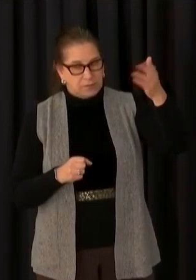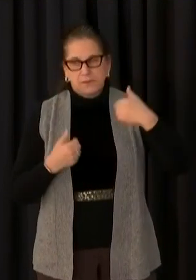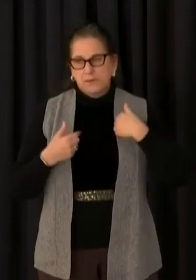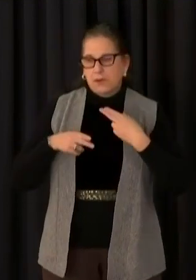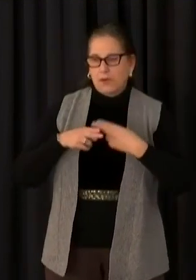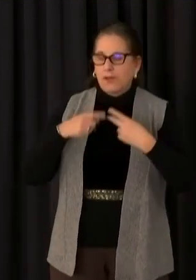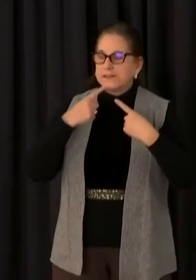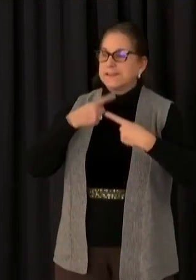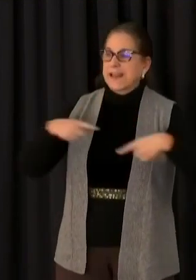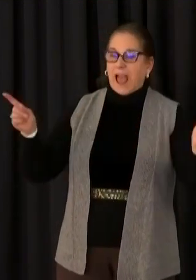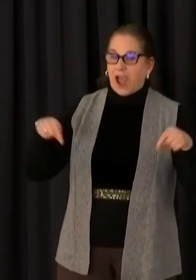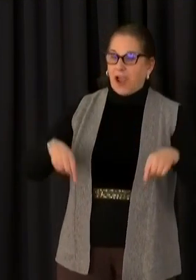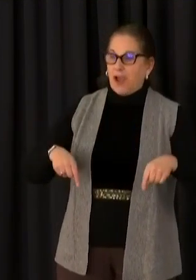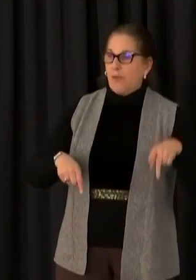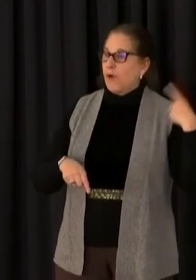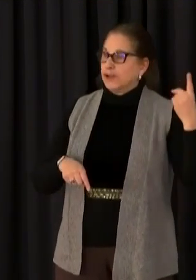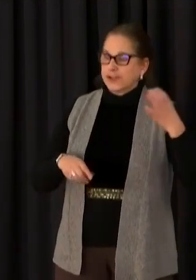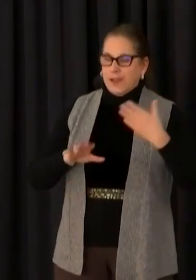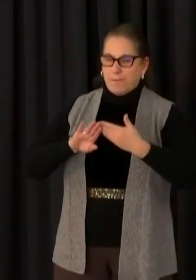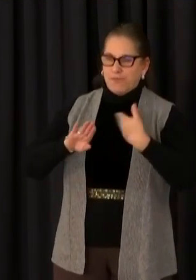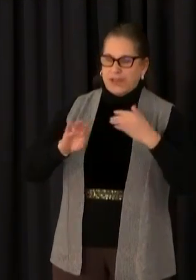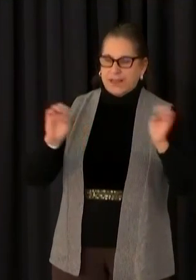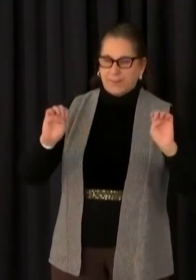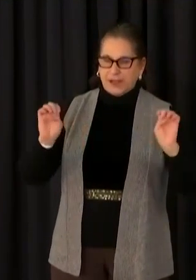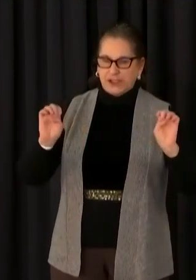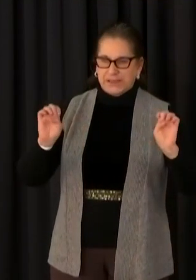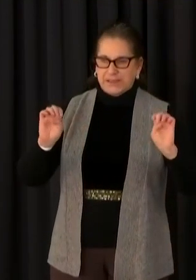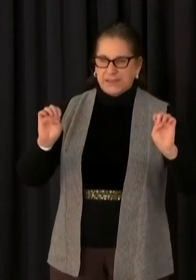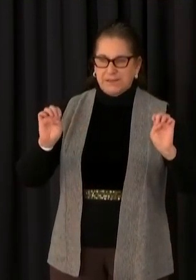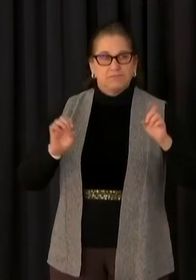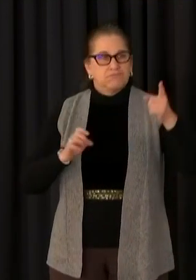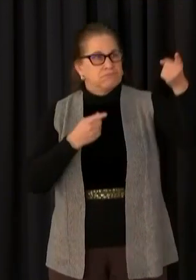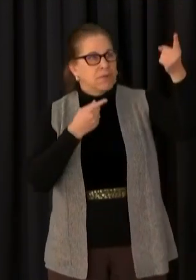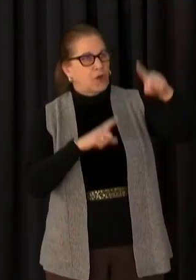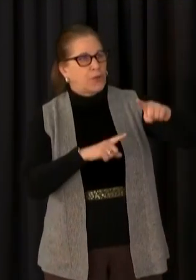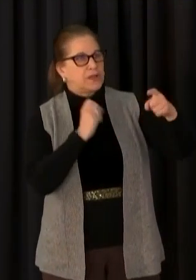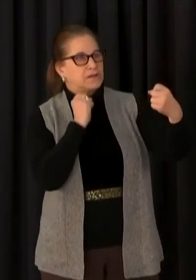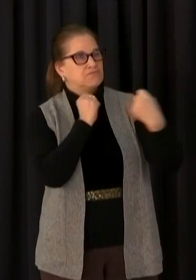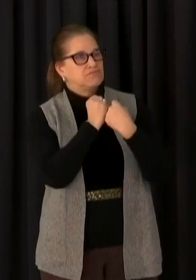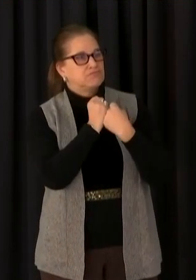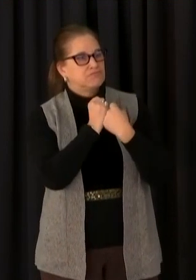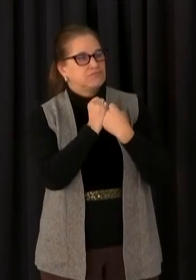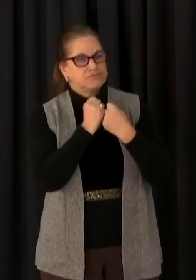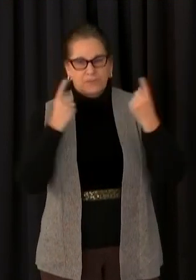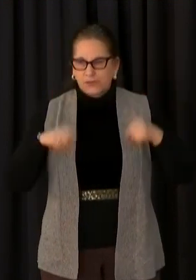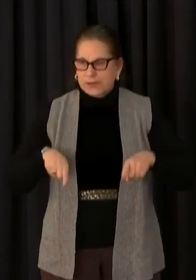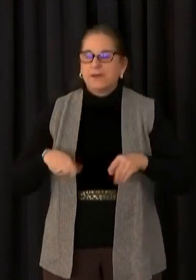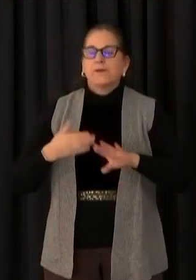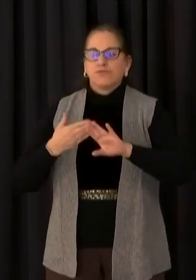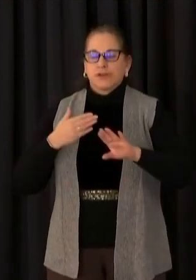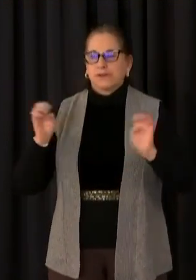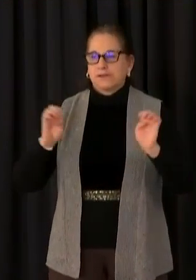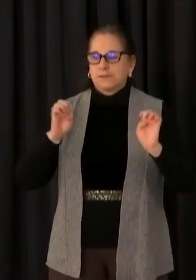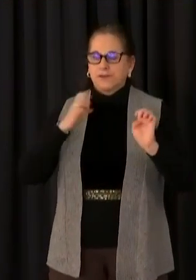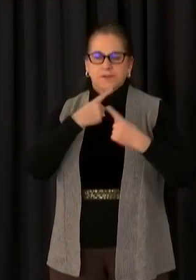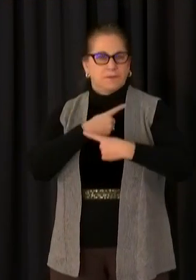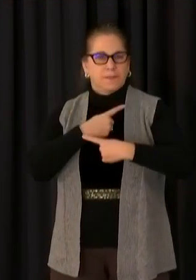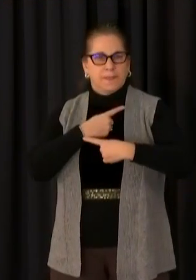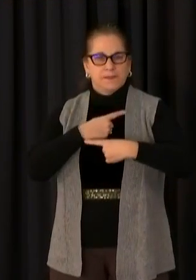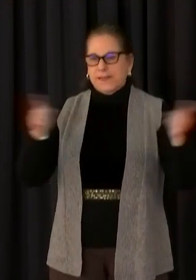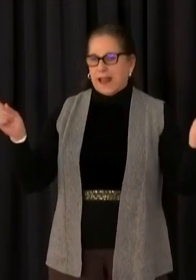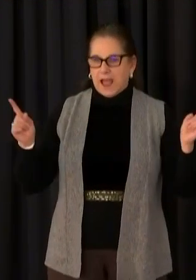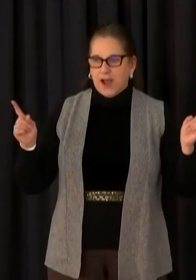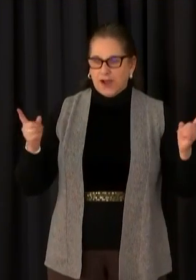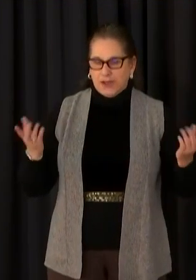for the District of Columbia, and on Monday, that declaration was declared. We